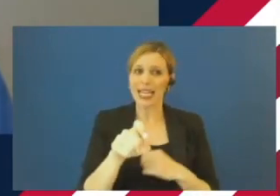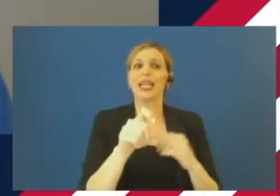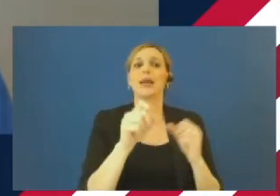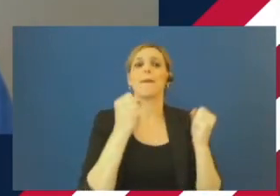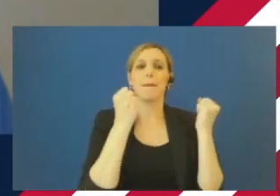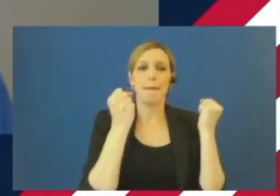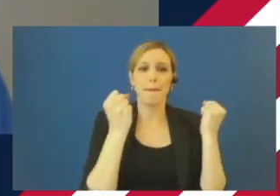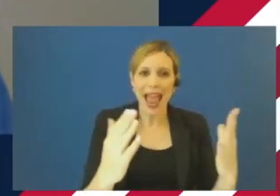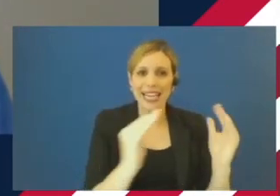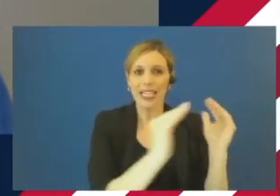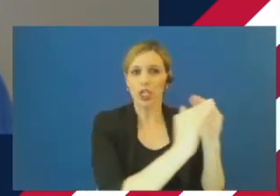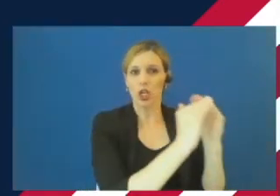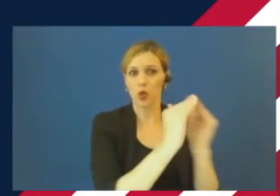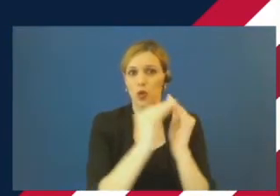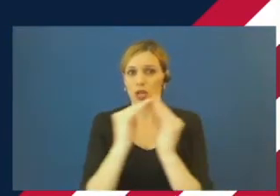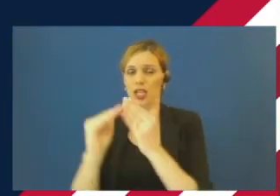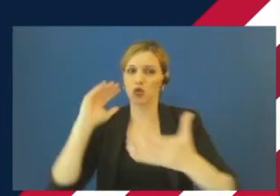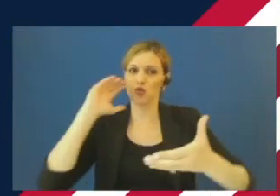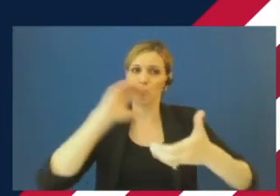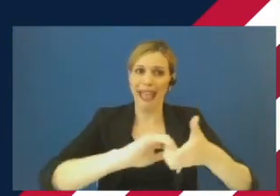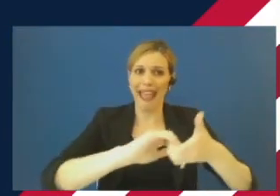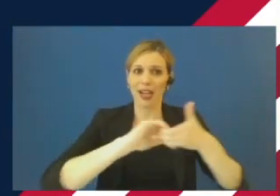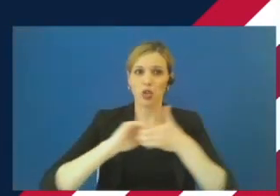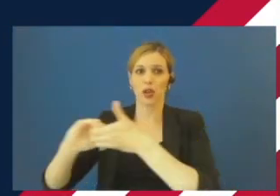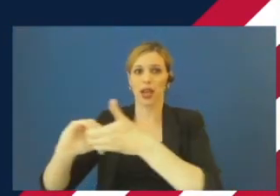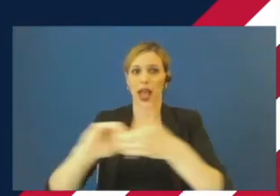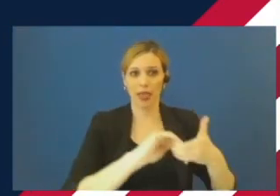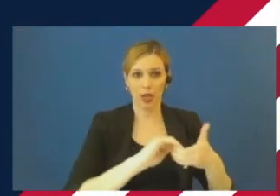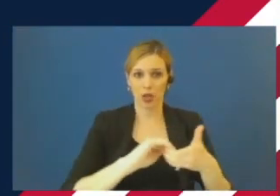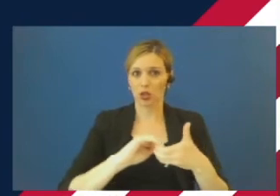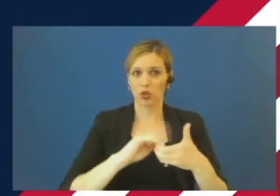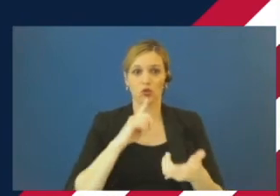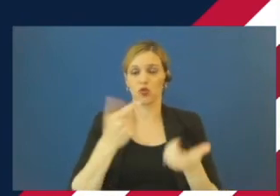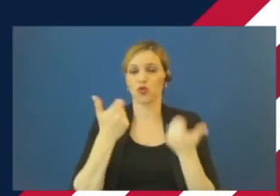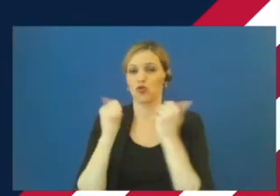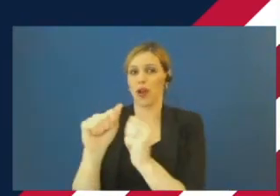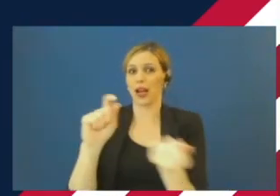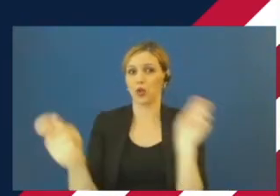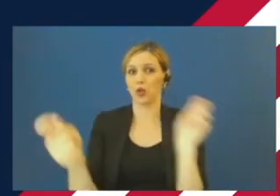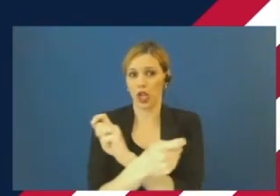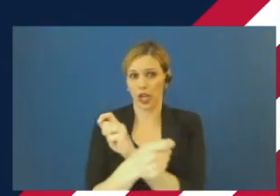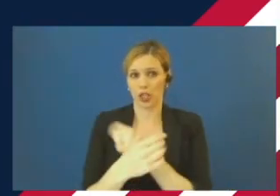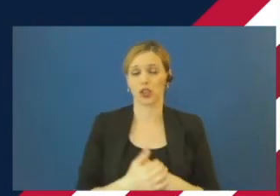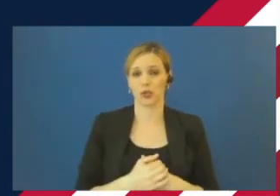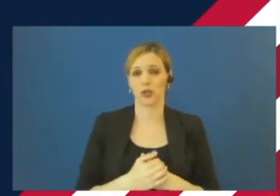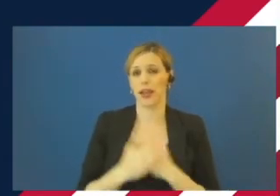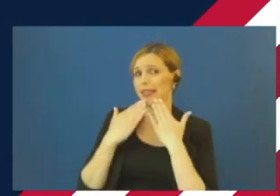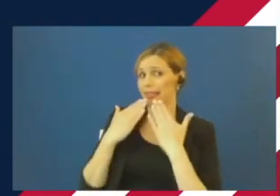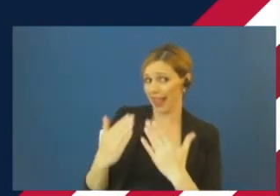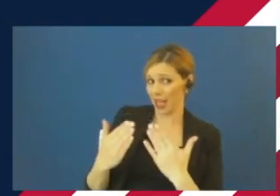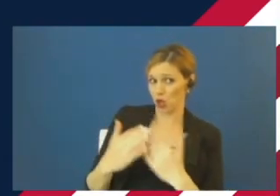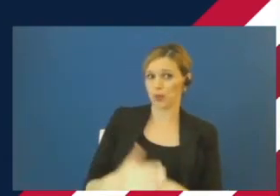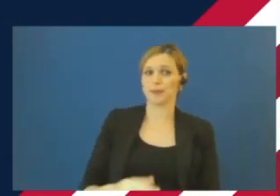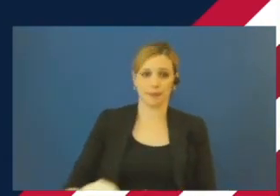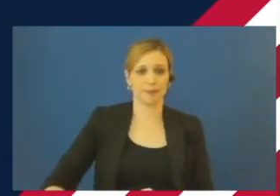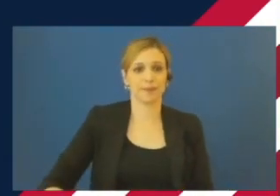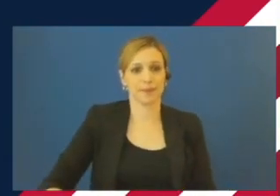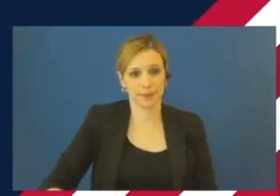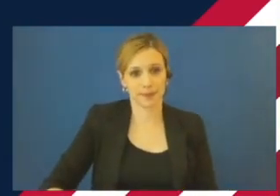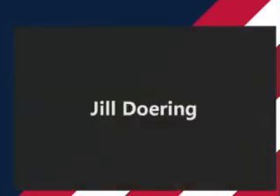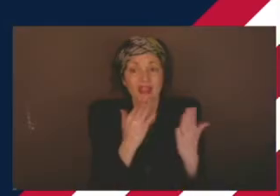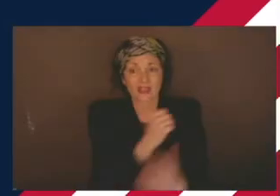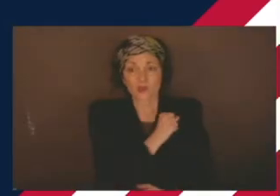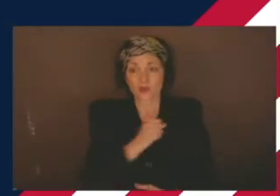for each of them. Thank you. Thank you, Senator Rodriguez. Thank you so much for joining us